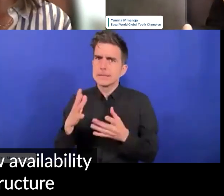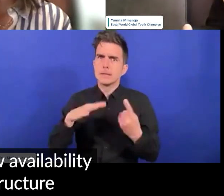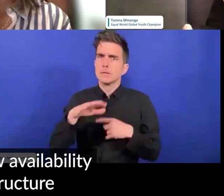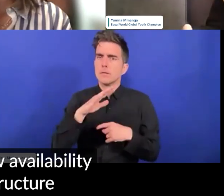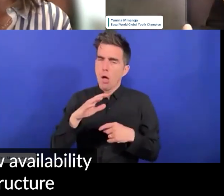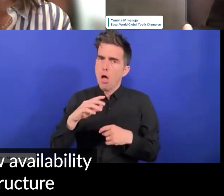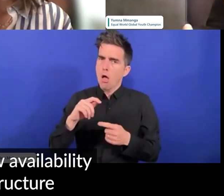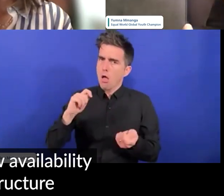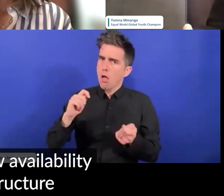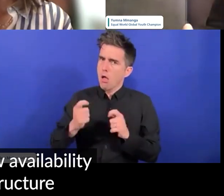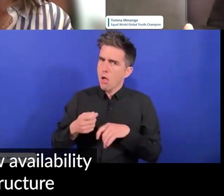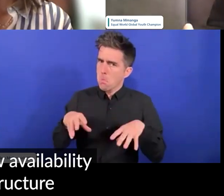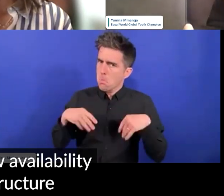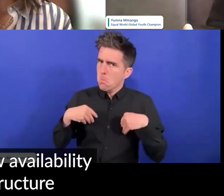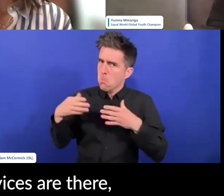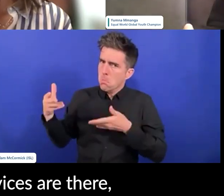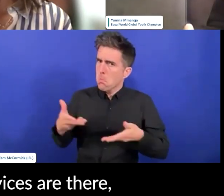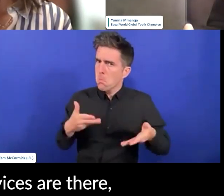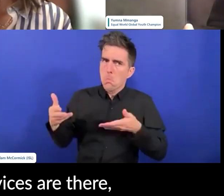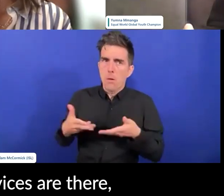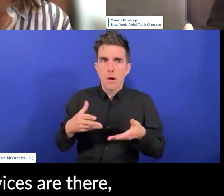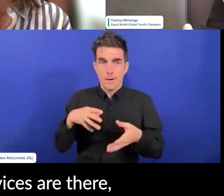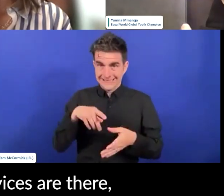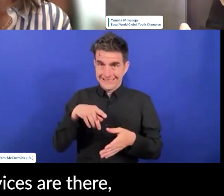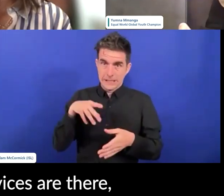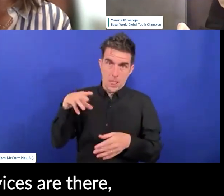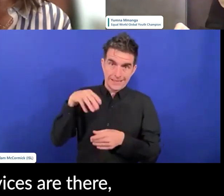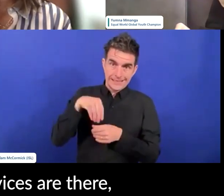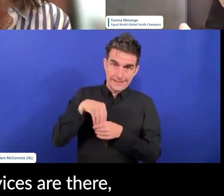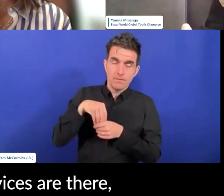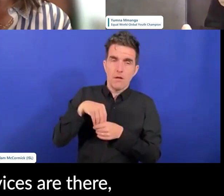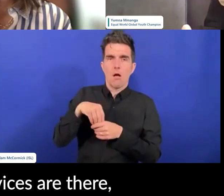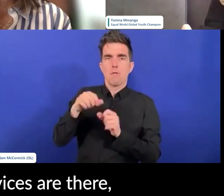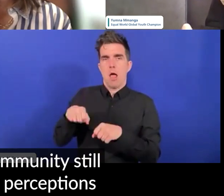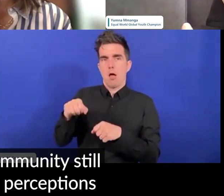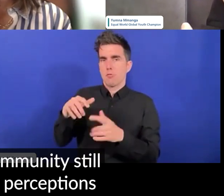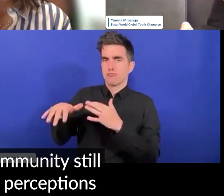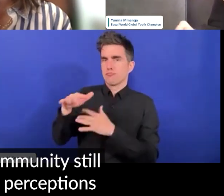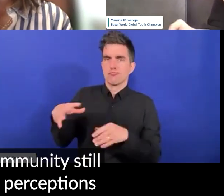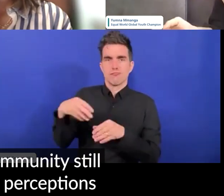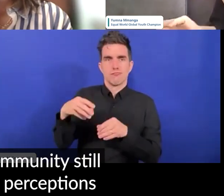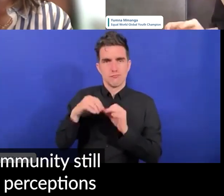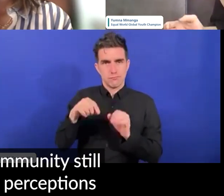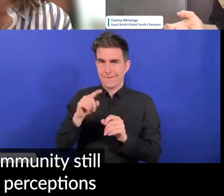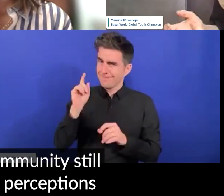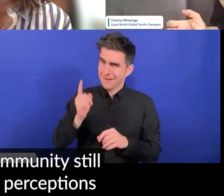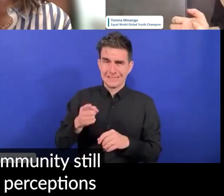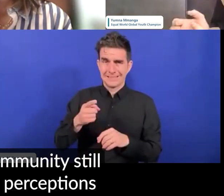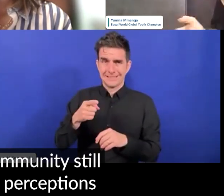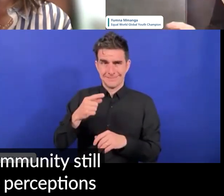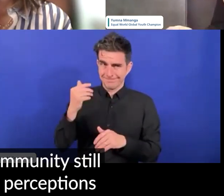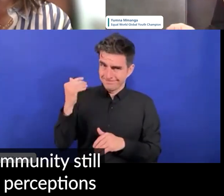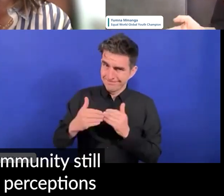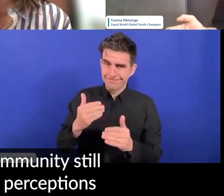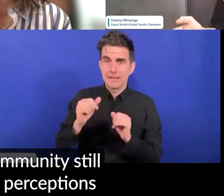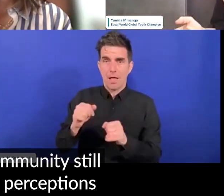how availability of infrastructure and assistive devices are there, if the school community still